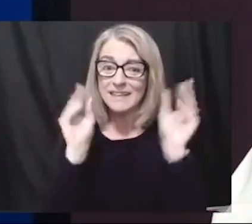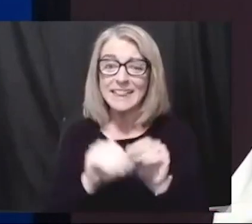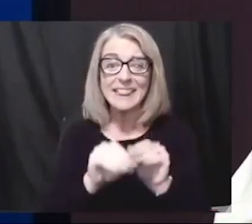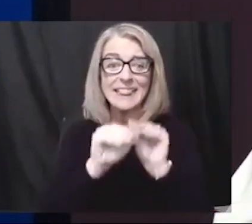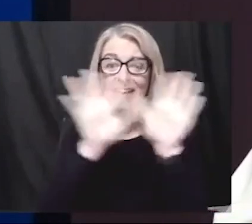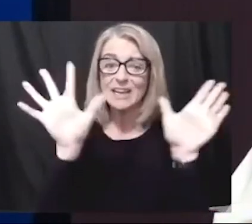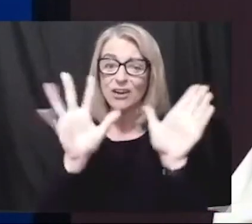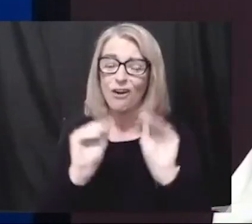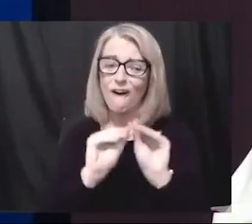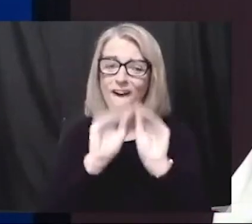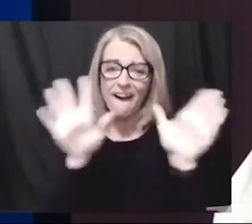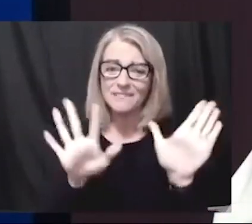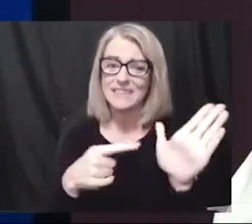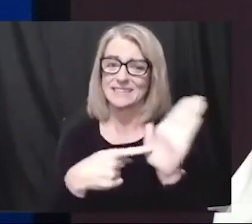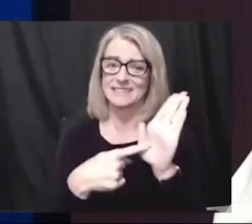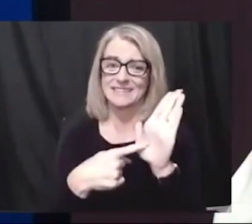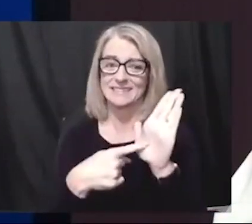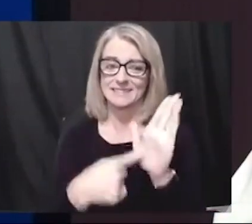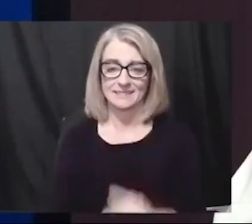point.